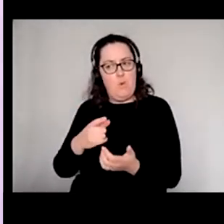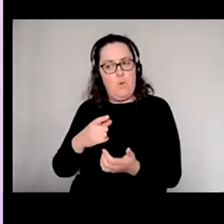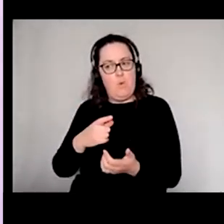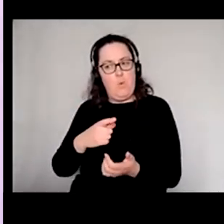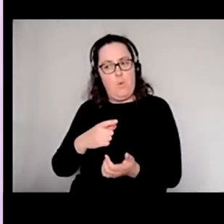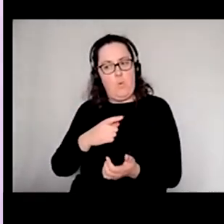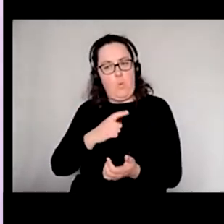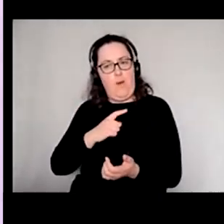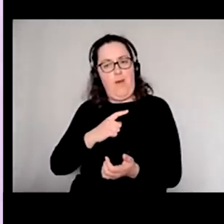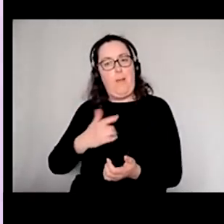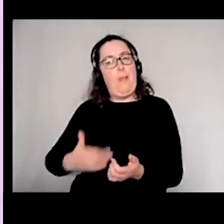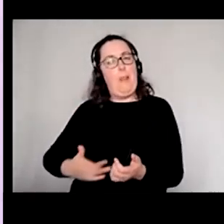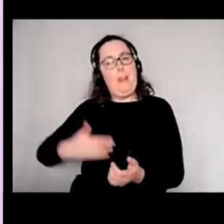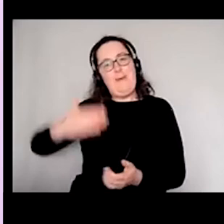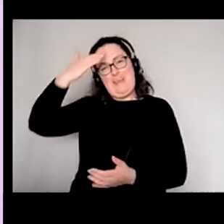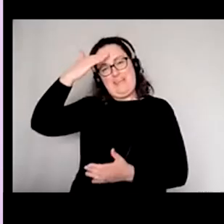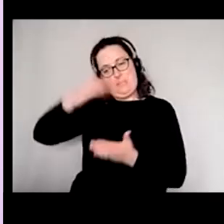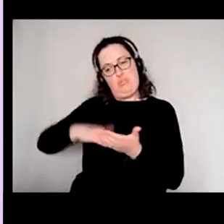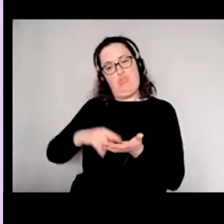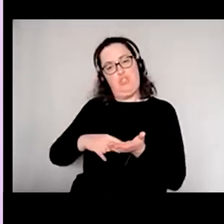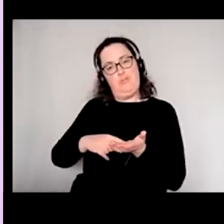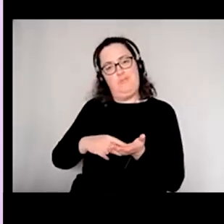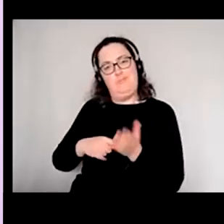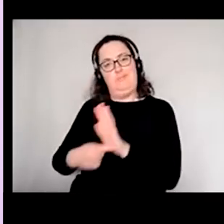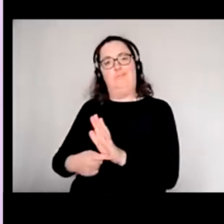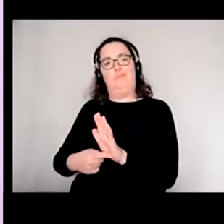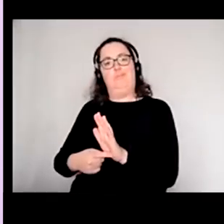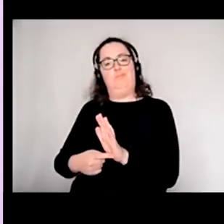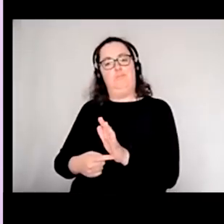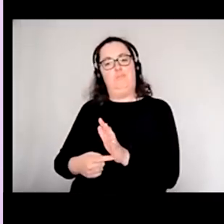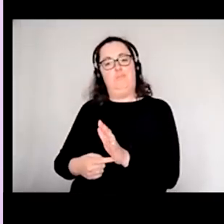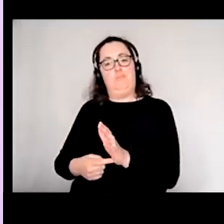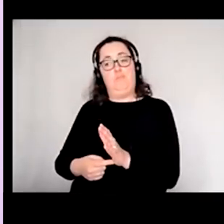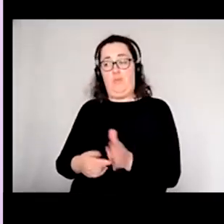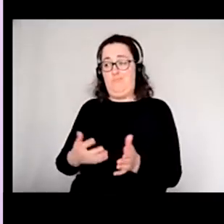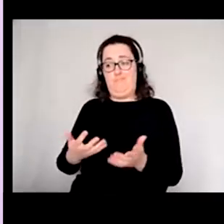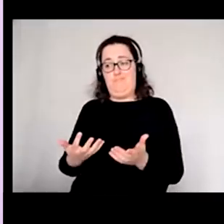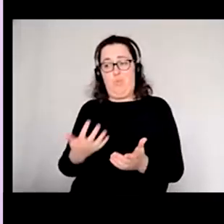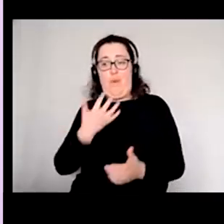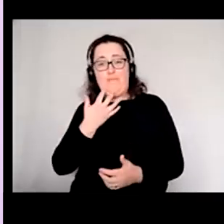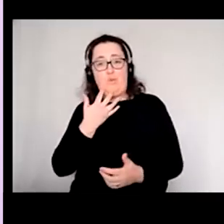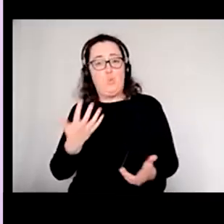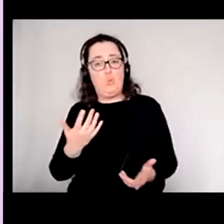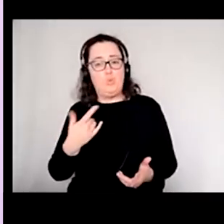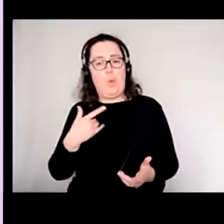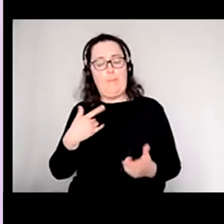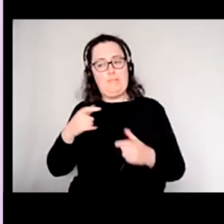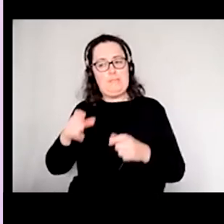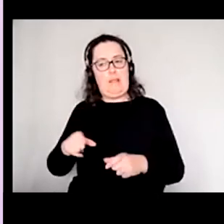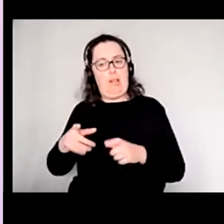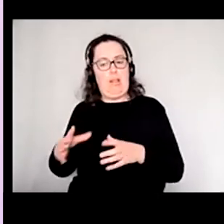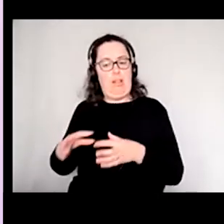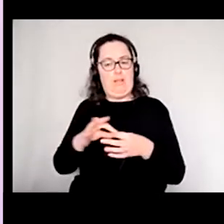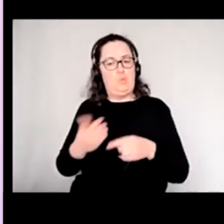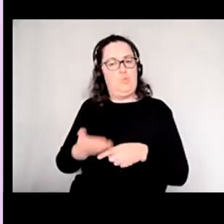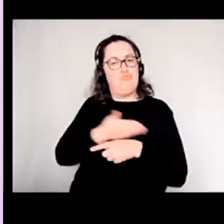through. And that is, you know, that's kind of what you have to do. So I think I'm sort of still hanging over from the previous question and